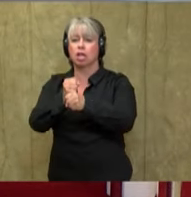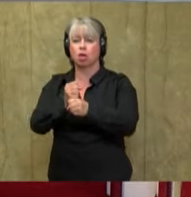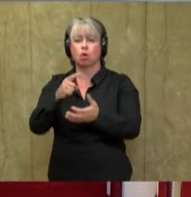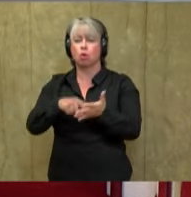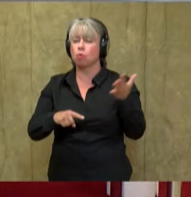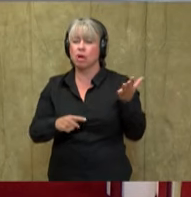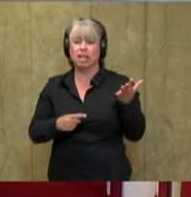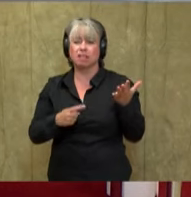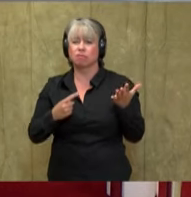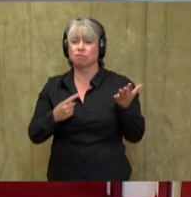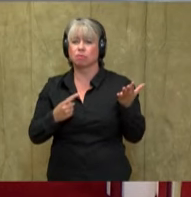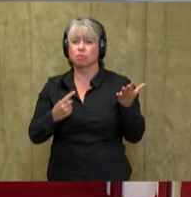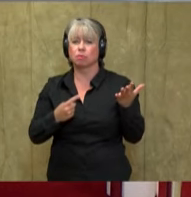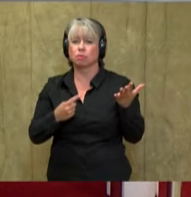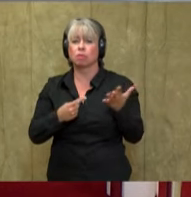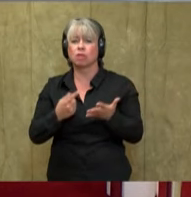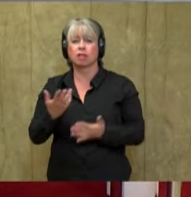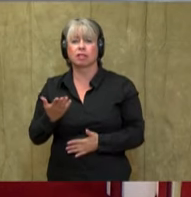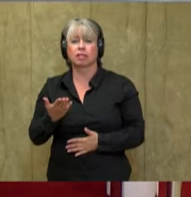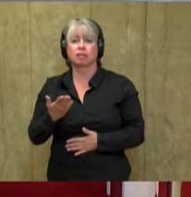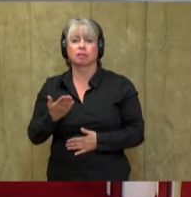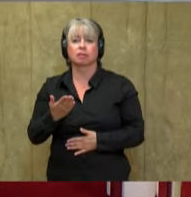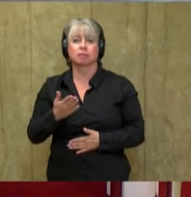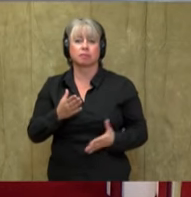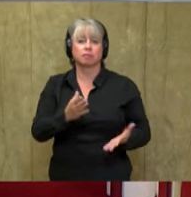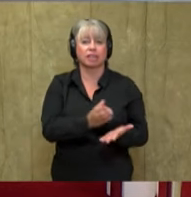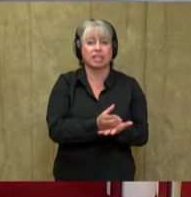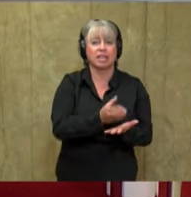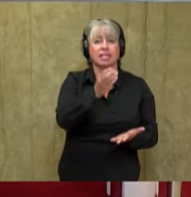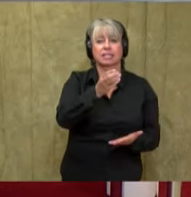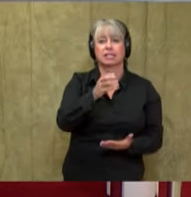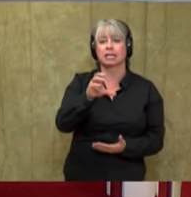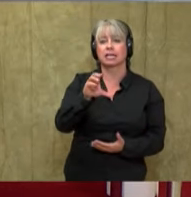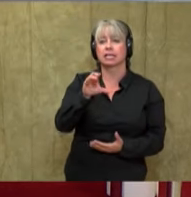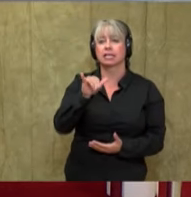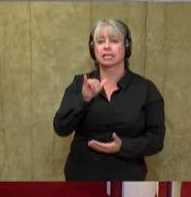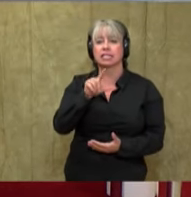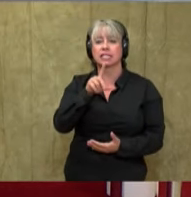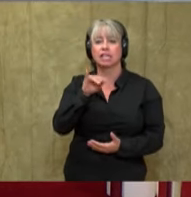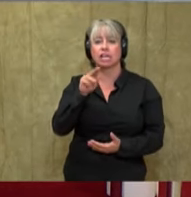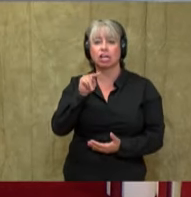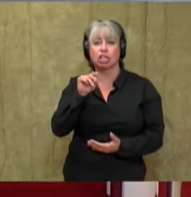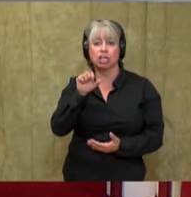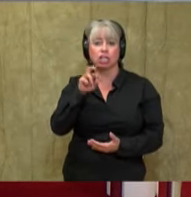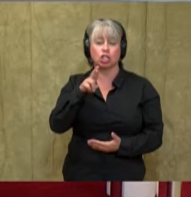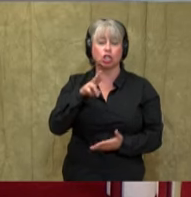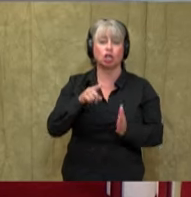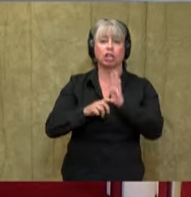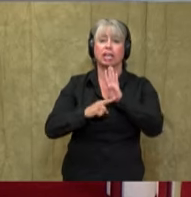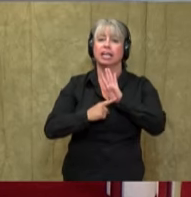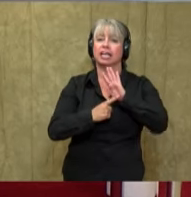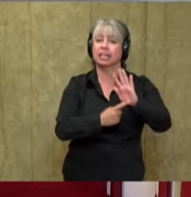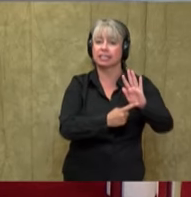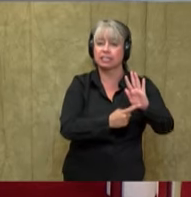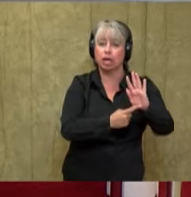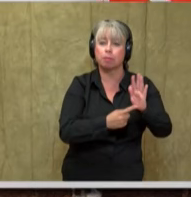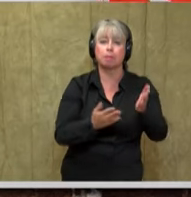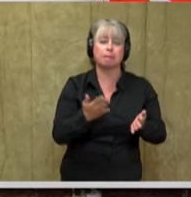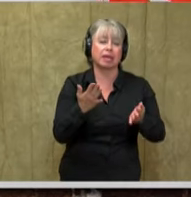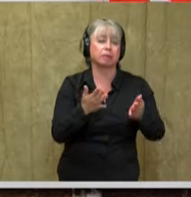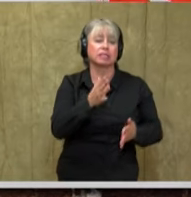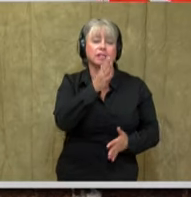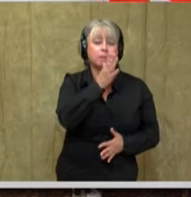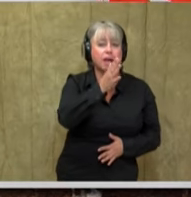things? A cylinder, here are some examples. A cylinder, maybe you have seen your mom or